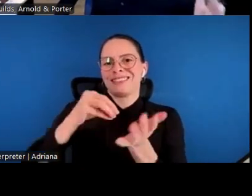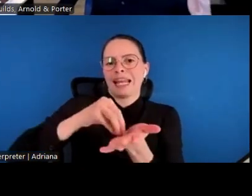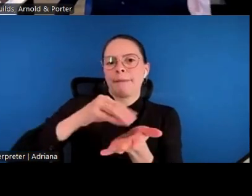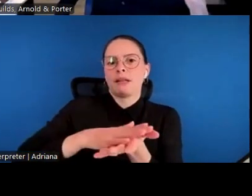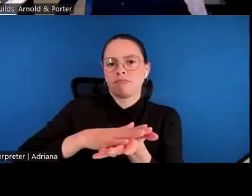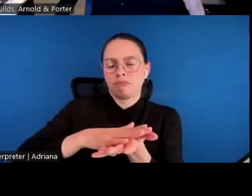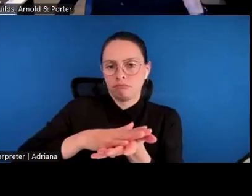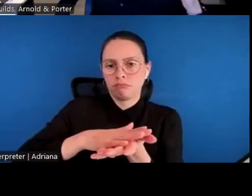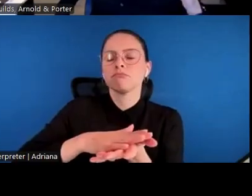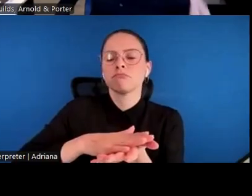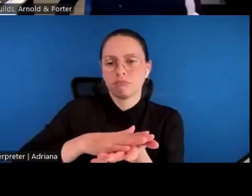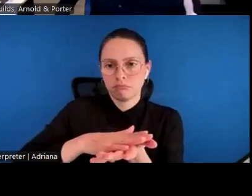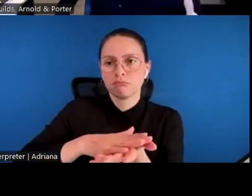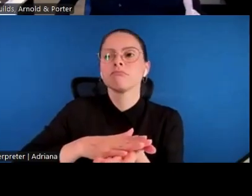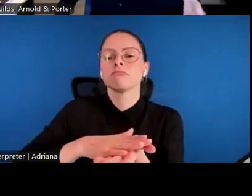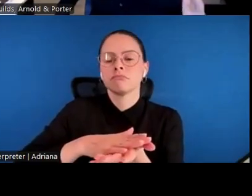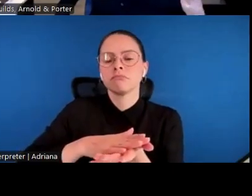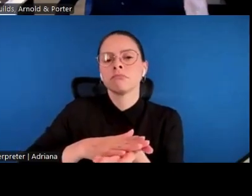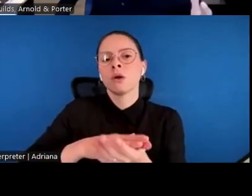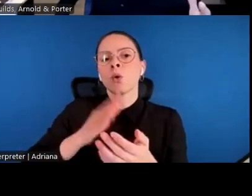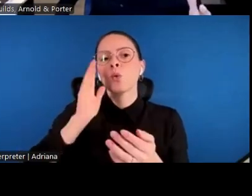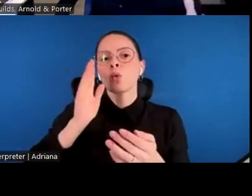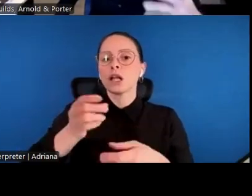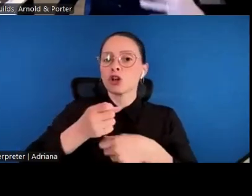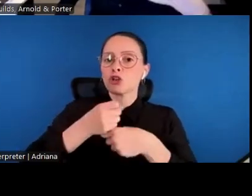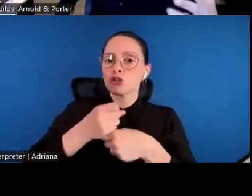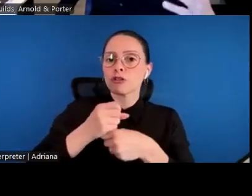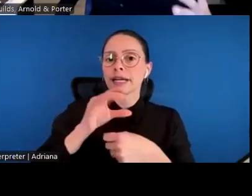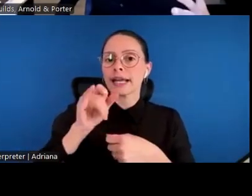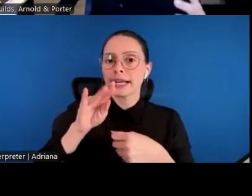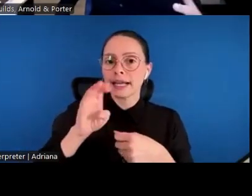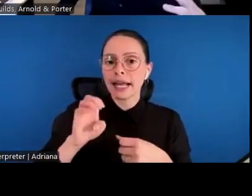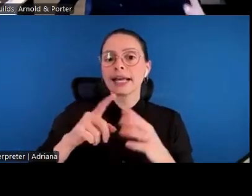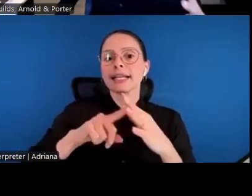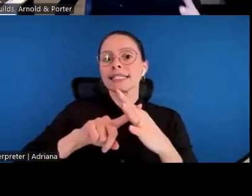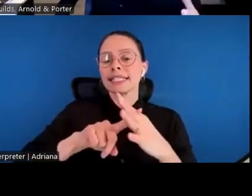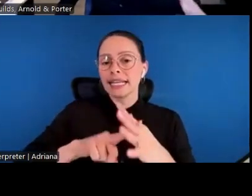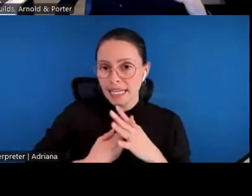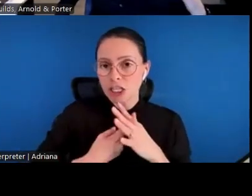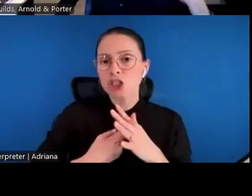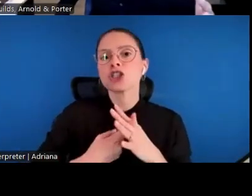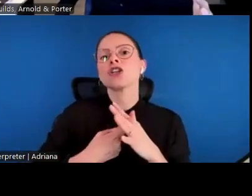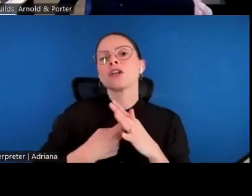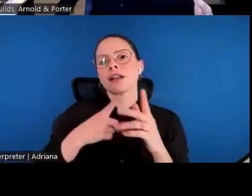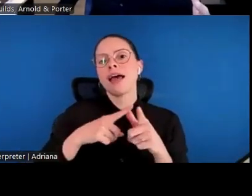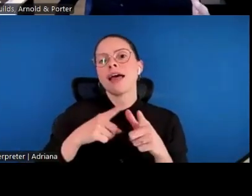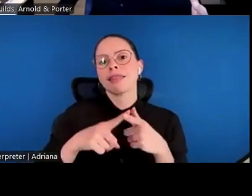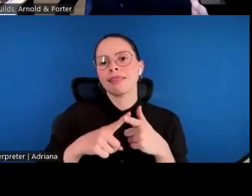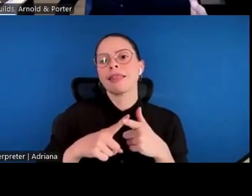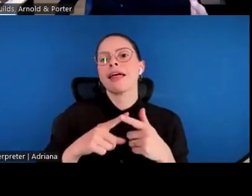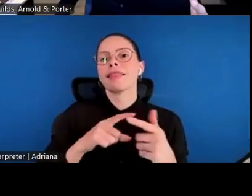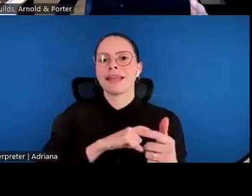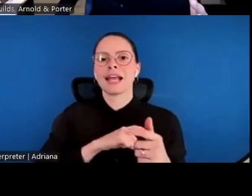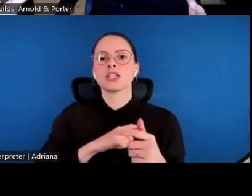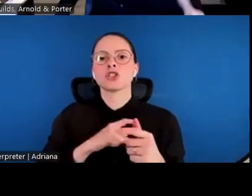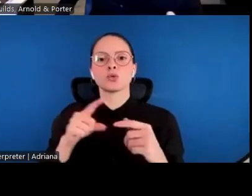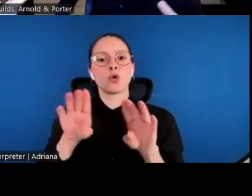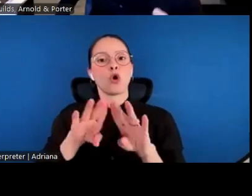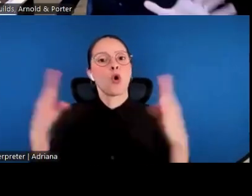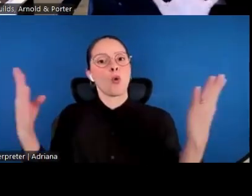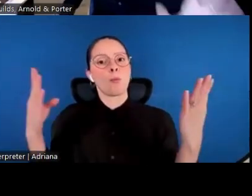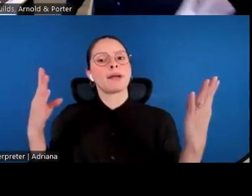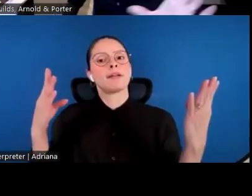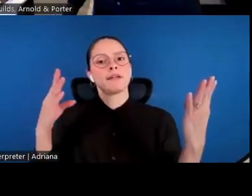they will create the case, initiate the case, and cause the agents to open a file and then continue on with the